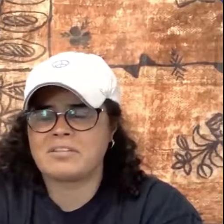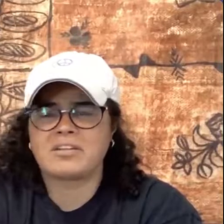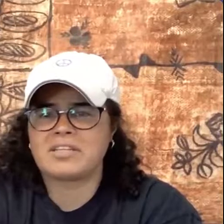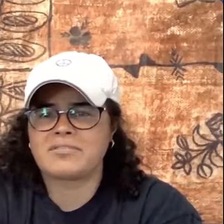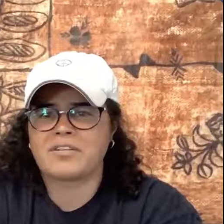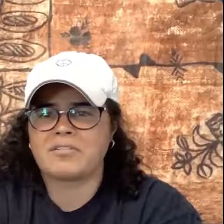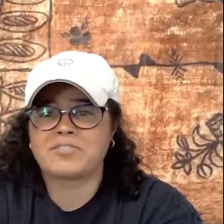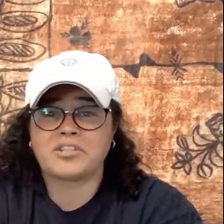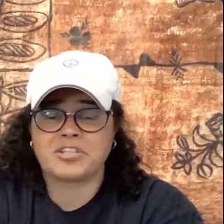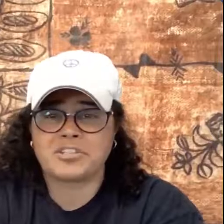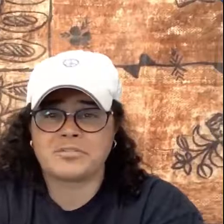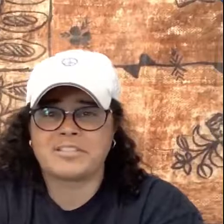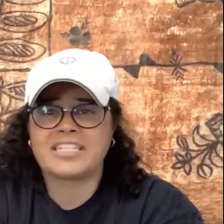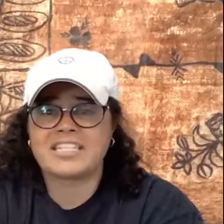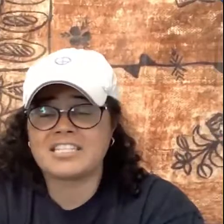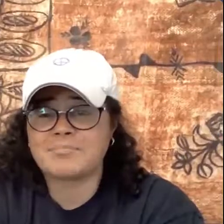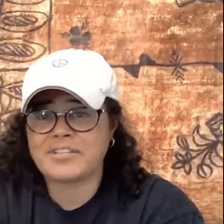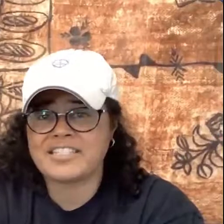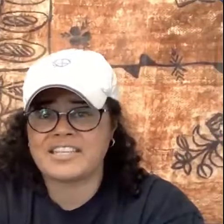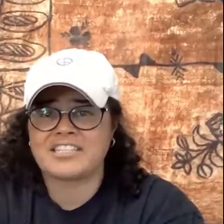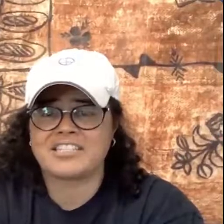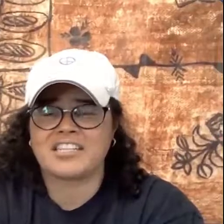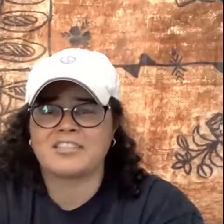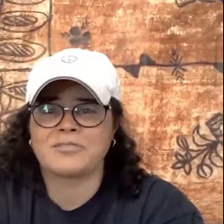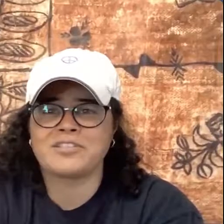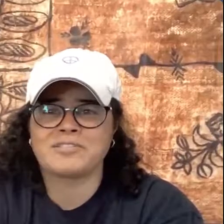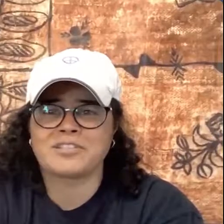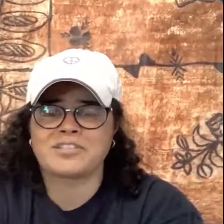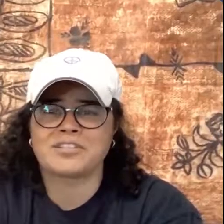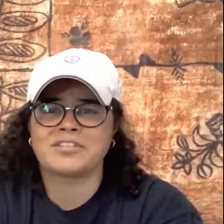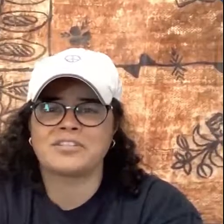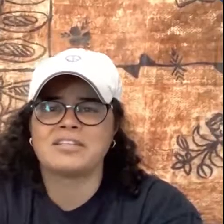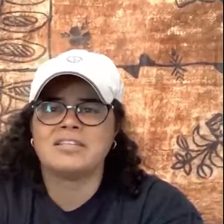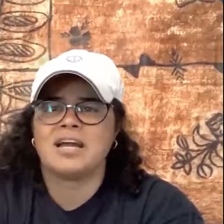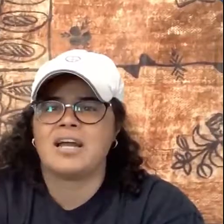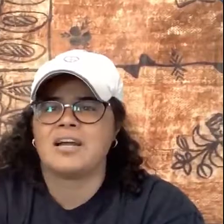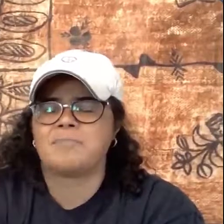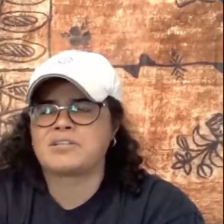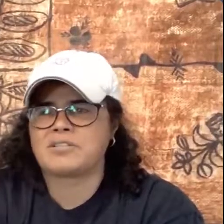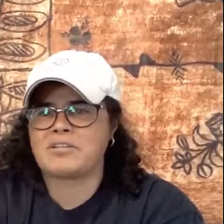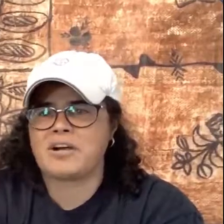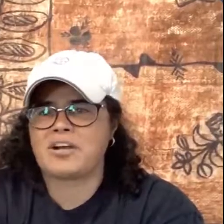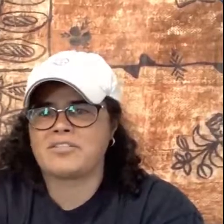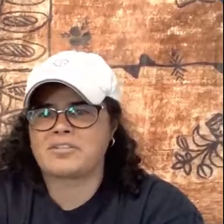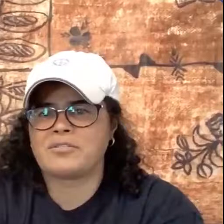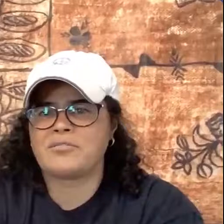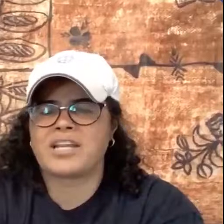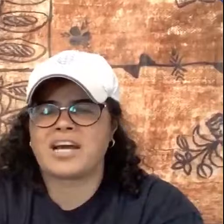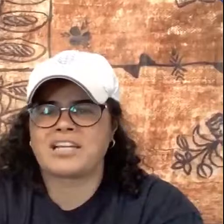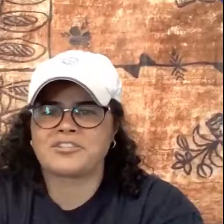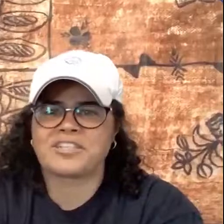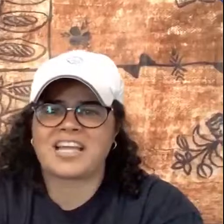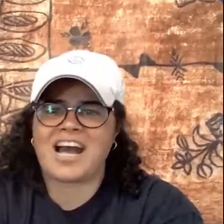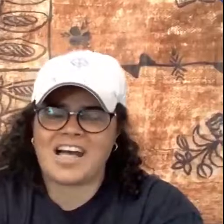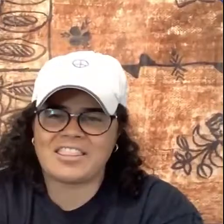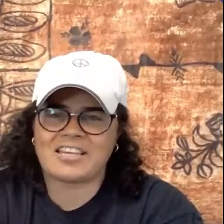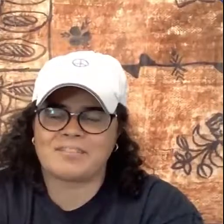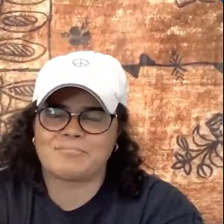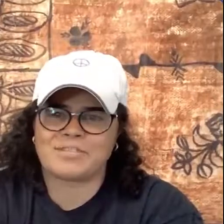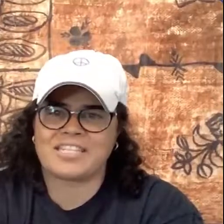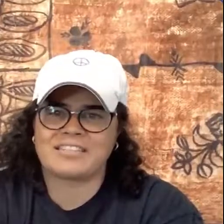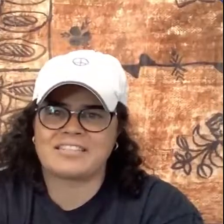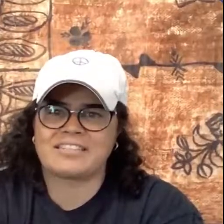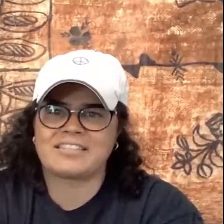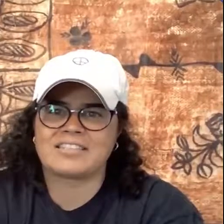more, not only from Joshua and his presentation at the Wisdom Circle, but also over 100